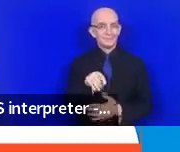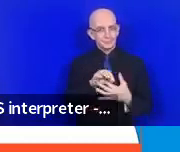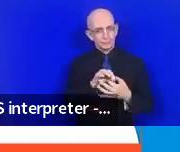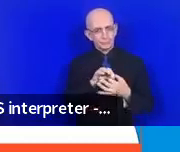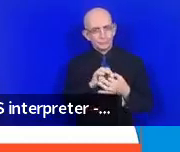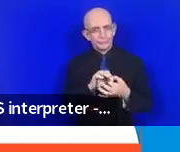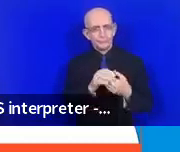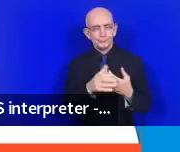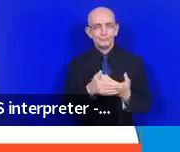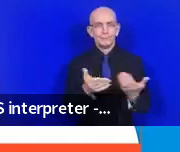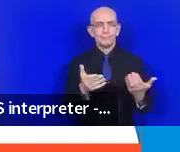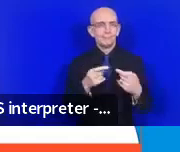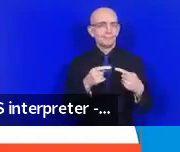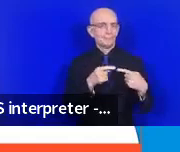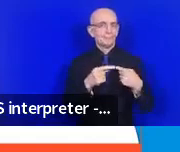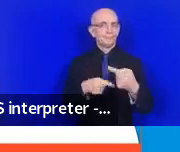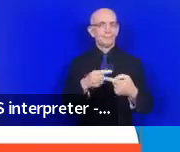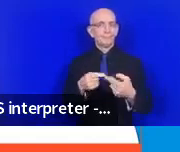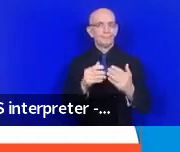2021 to engage